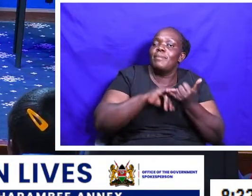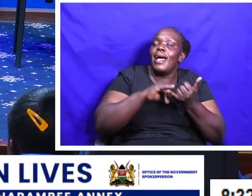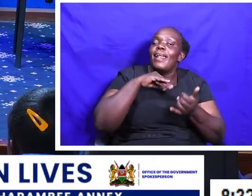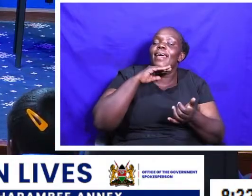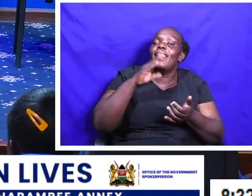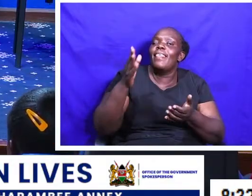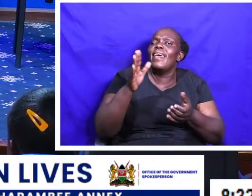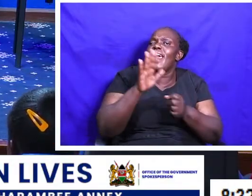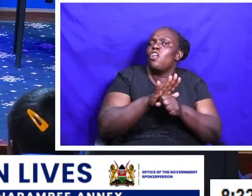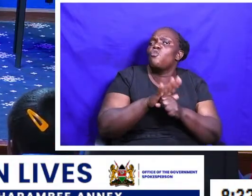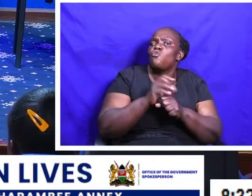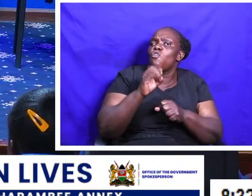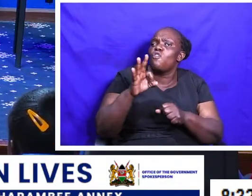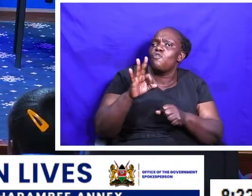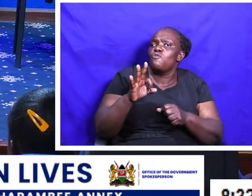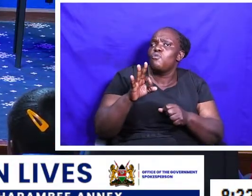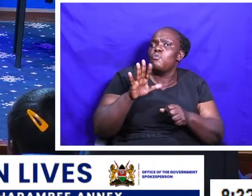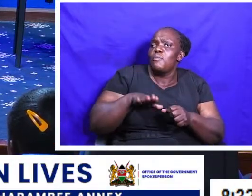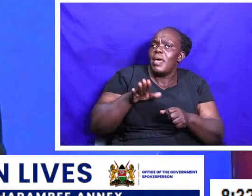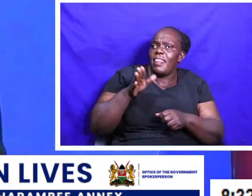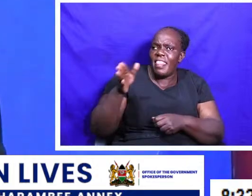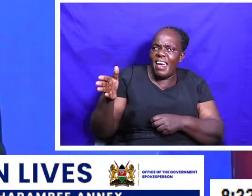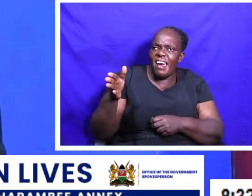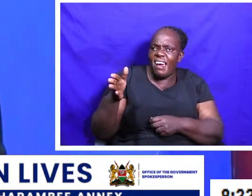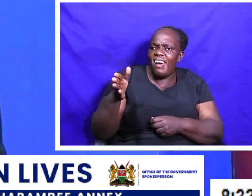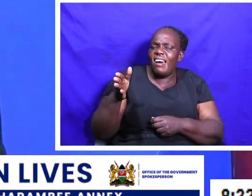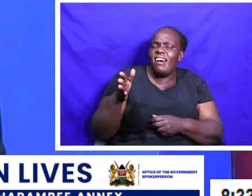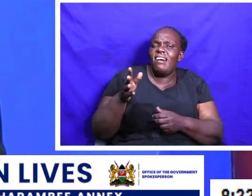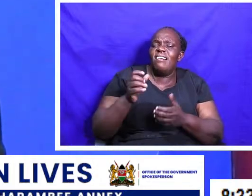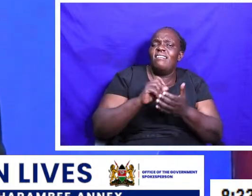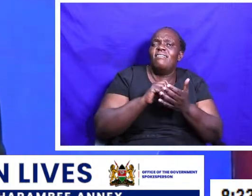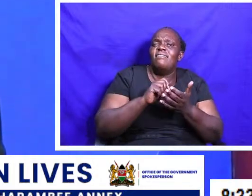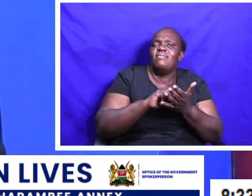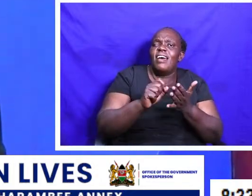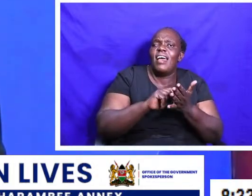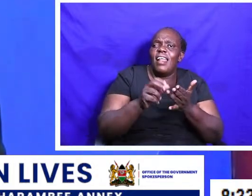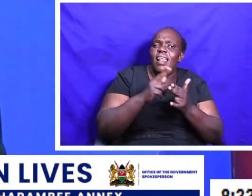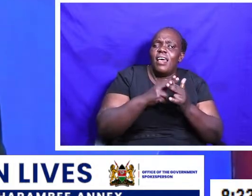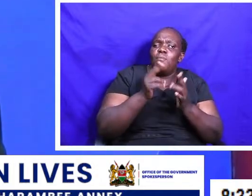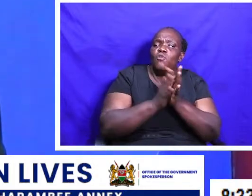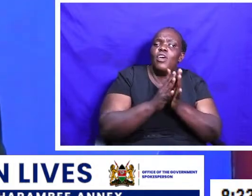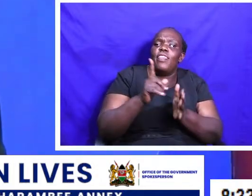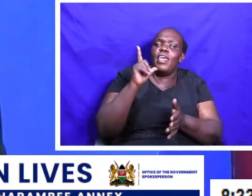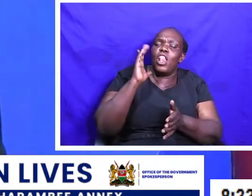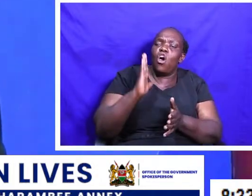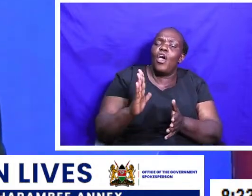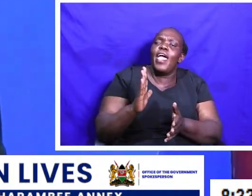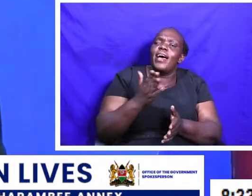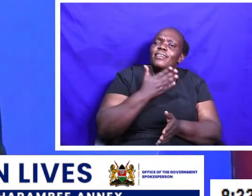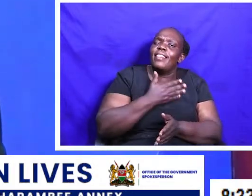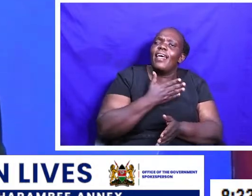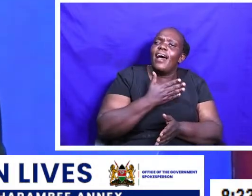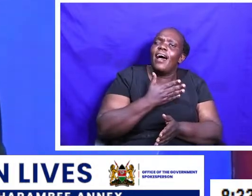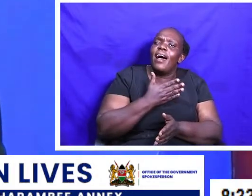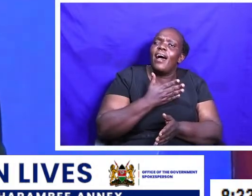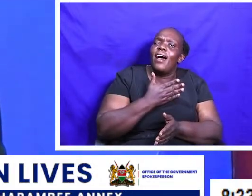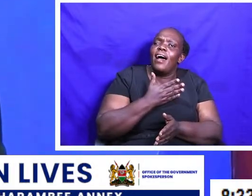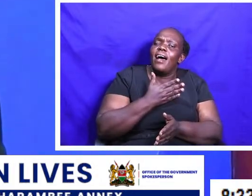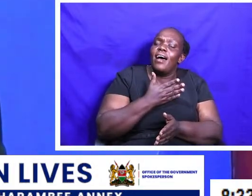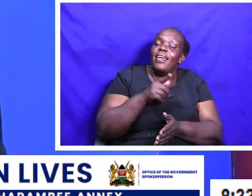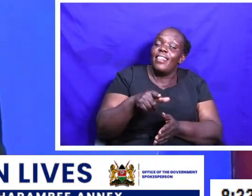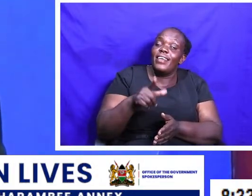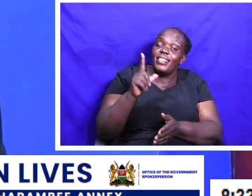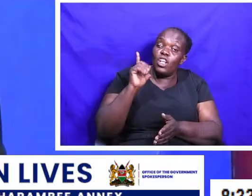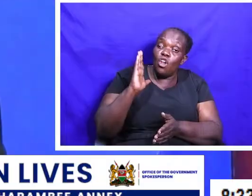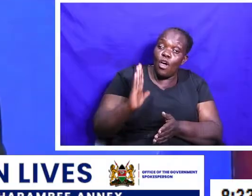widows. We have signed an MOU with a group of lawyers. Okay. And